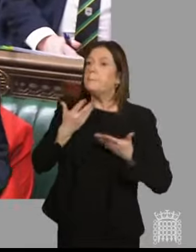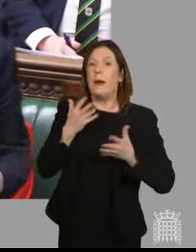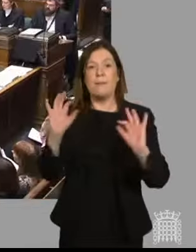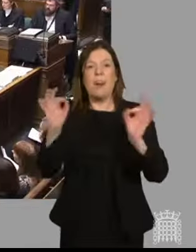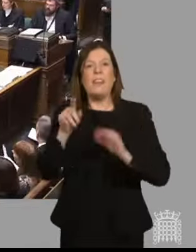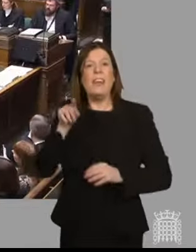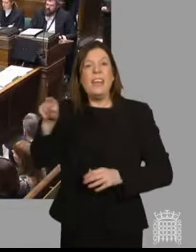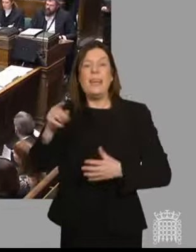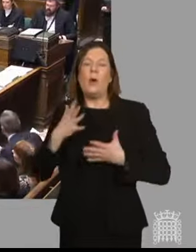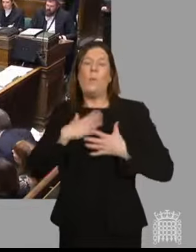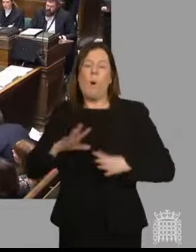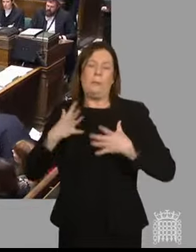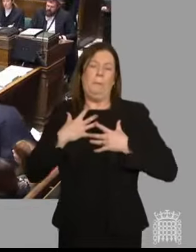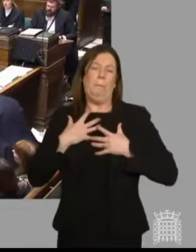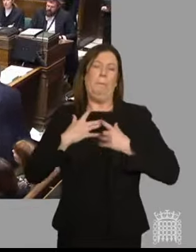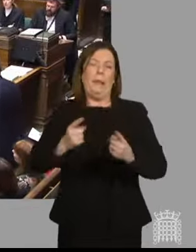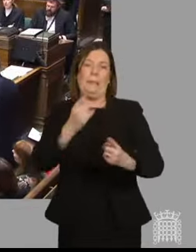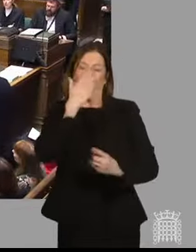the boats.